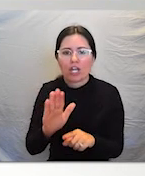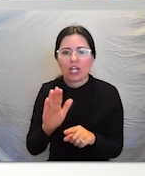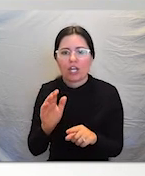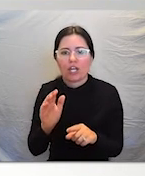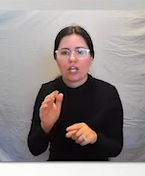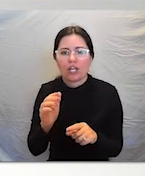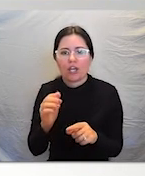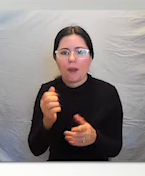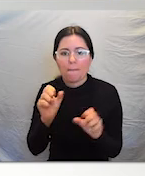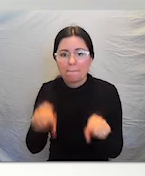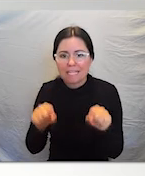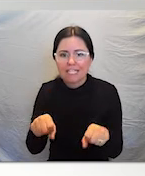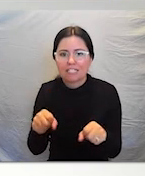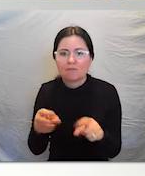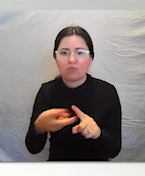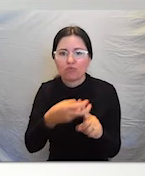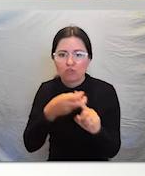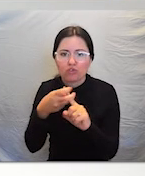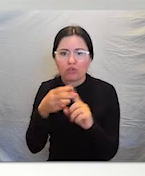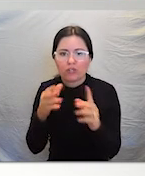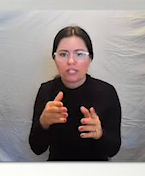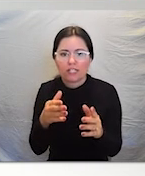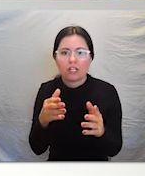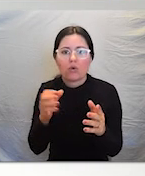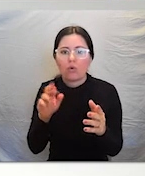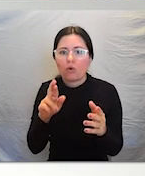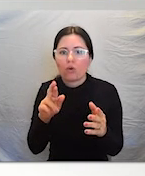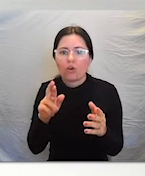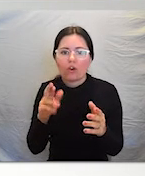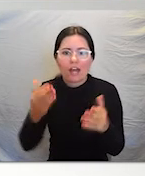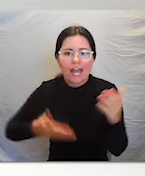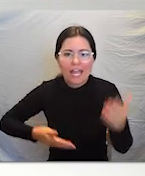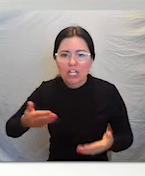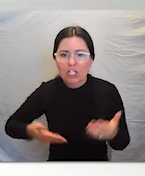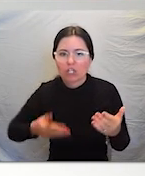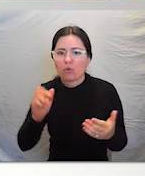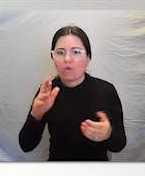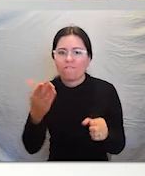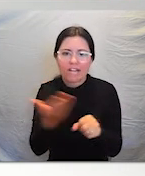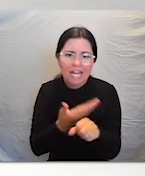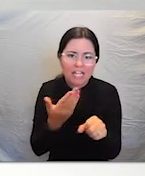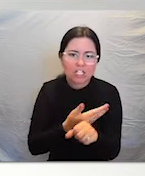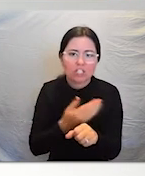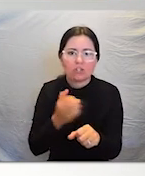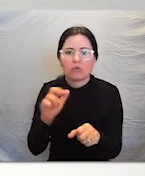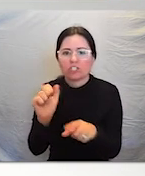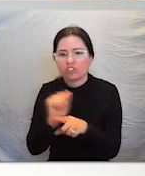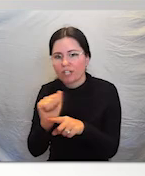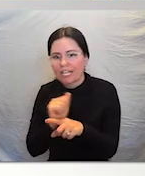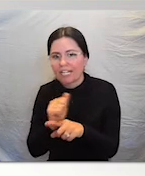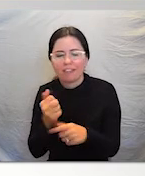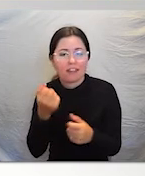be recruited, hired, fired, and training.